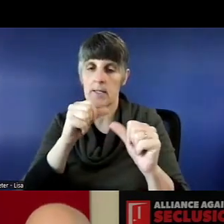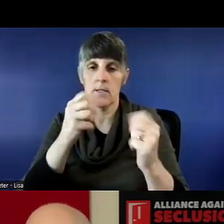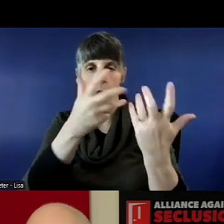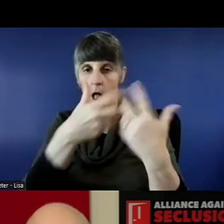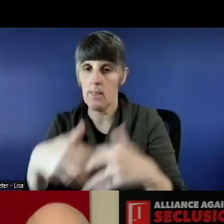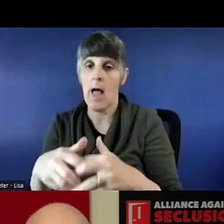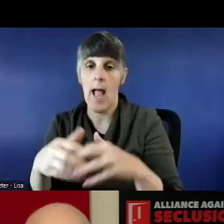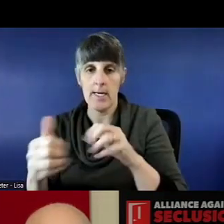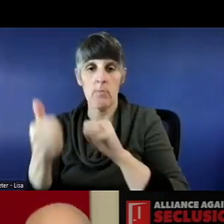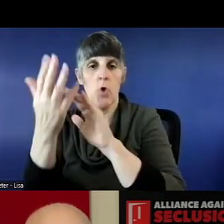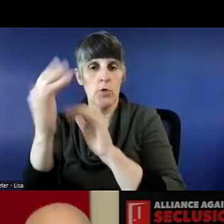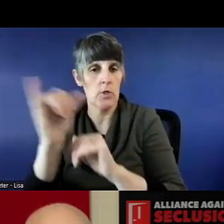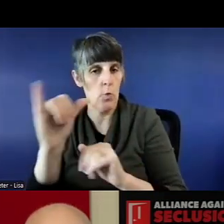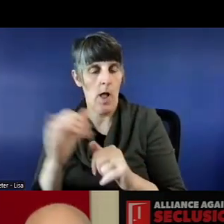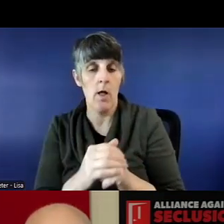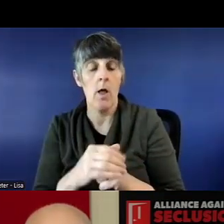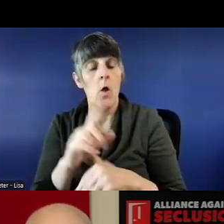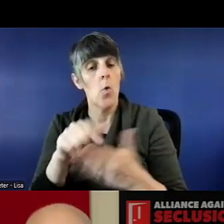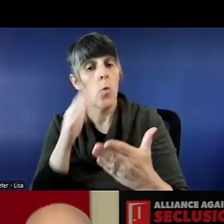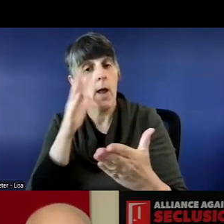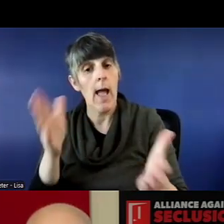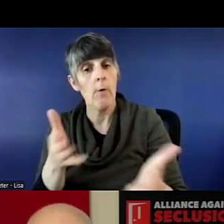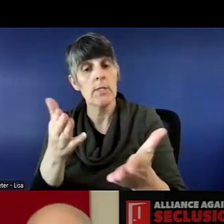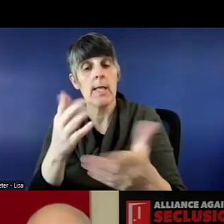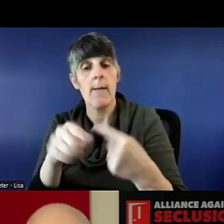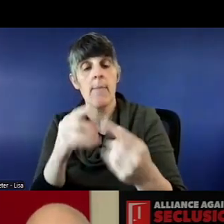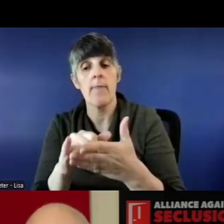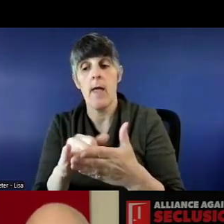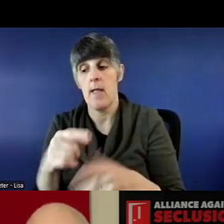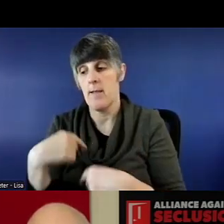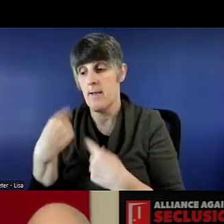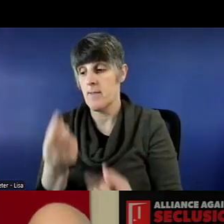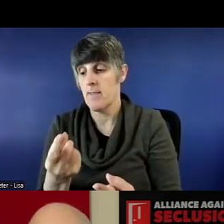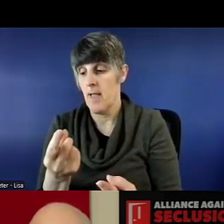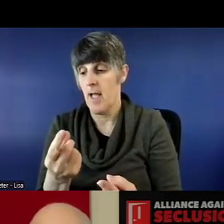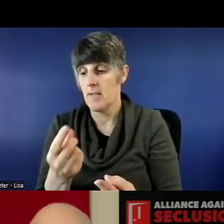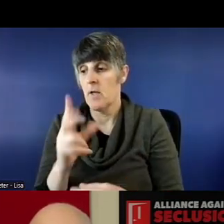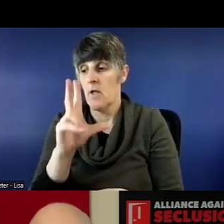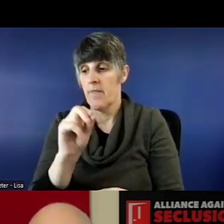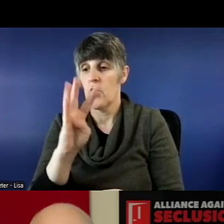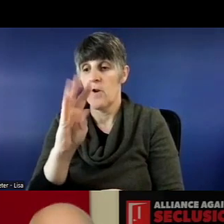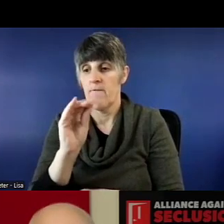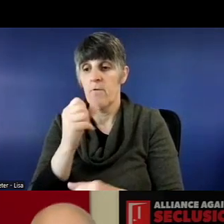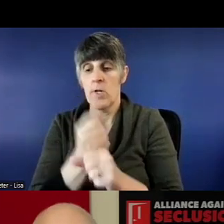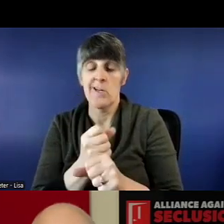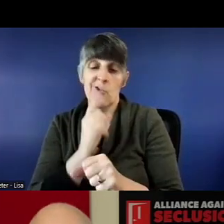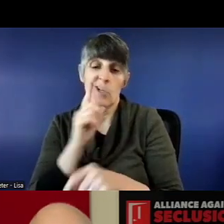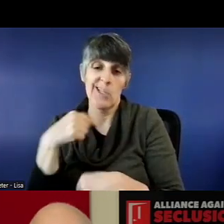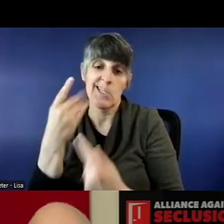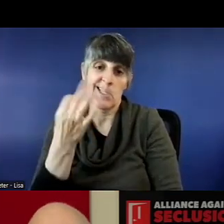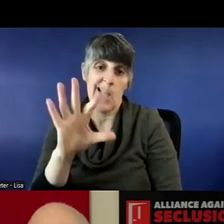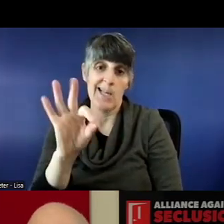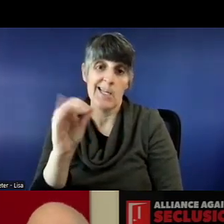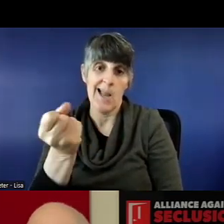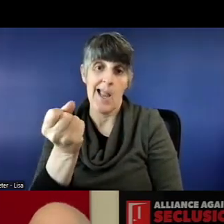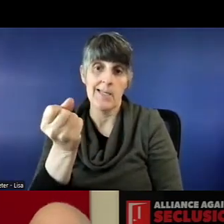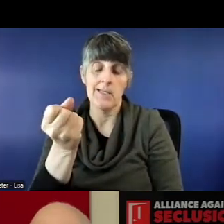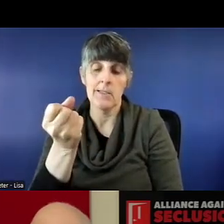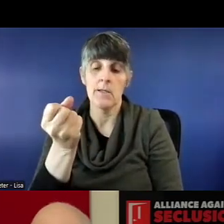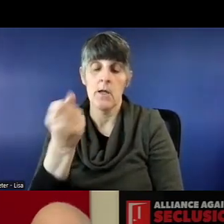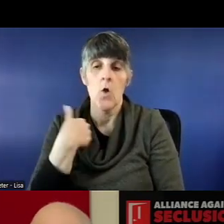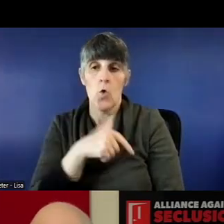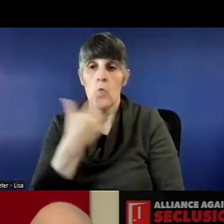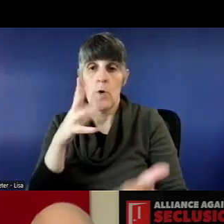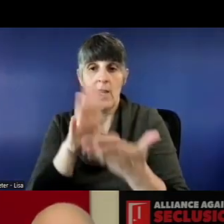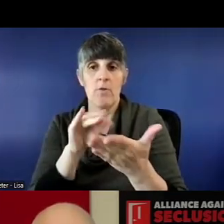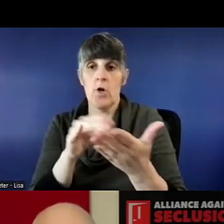as well. And what I would say about that is, over the last 30 or 40 years, really since the 1990s, we've